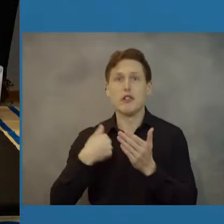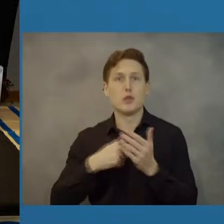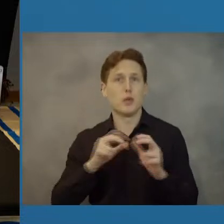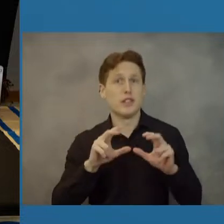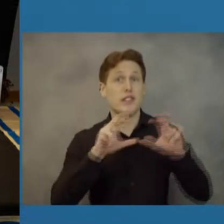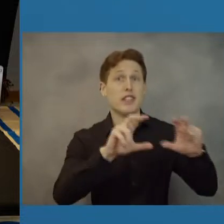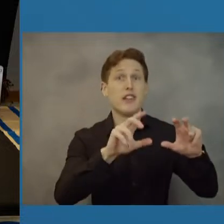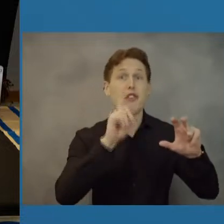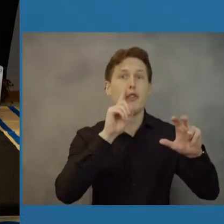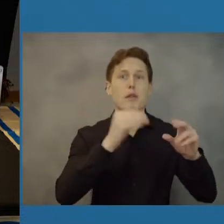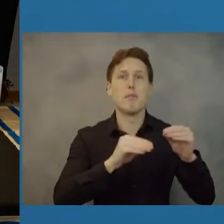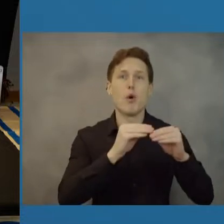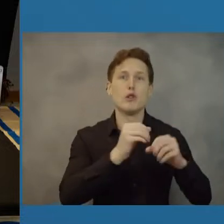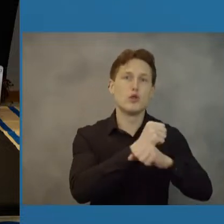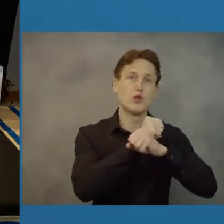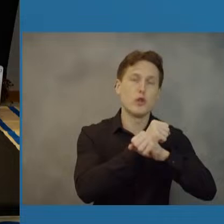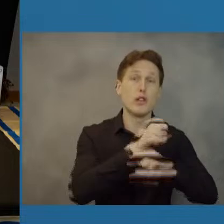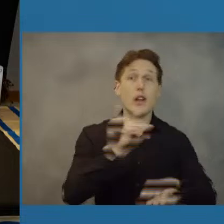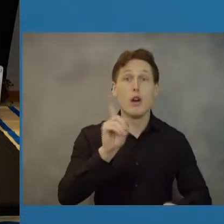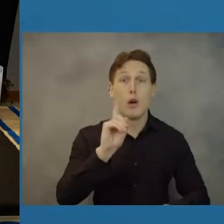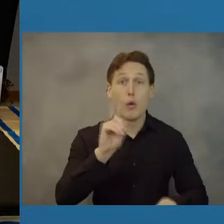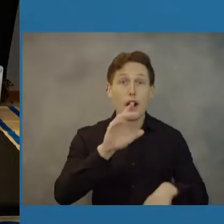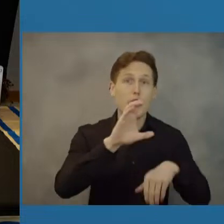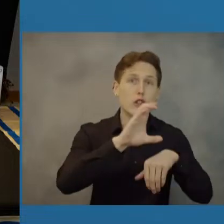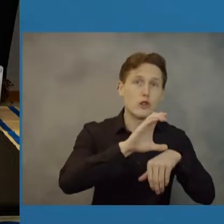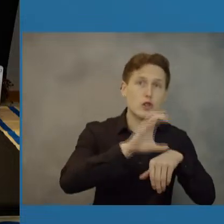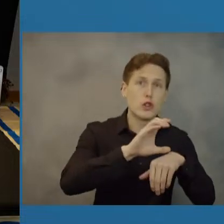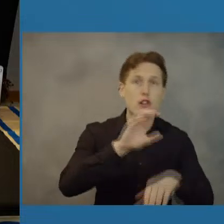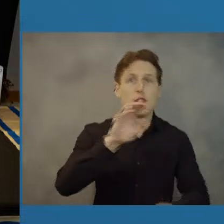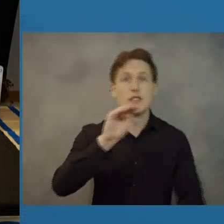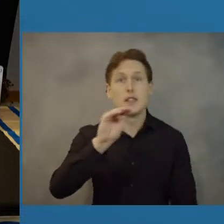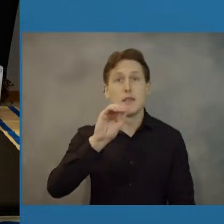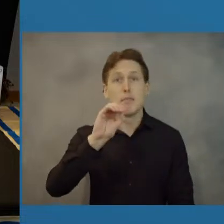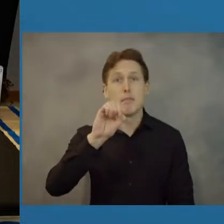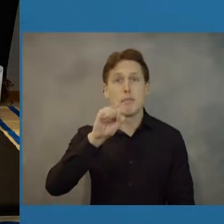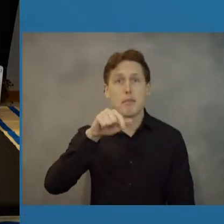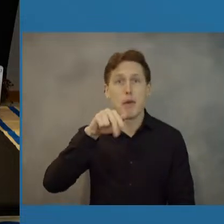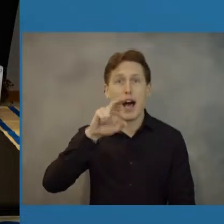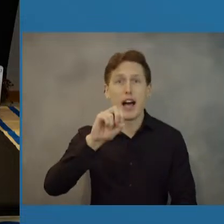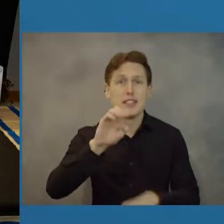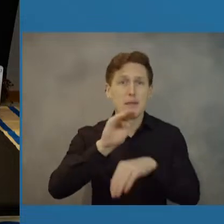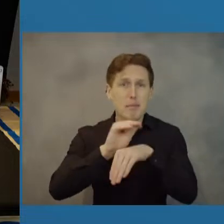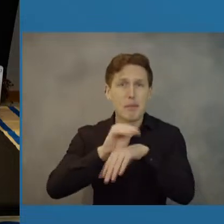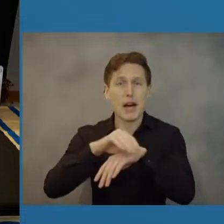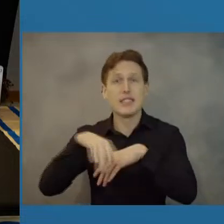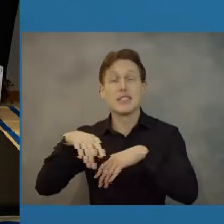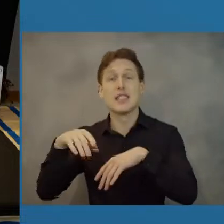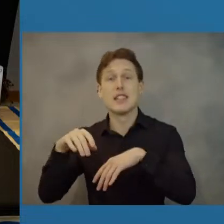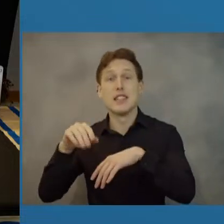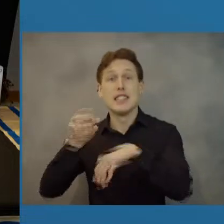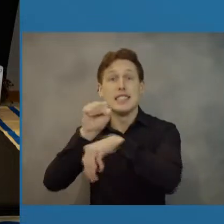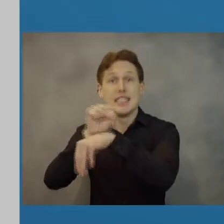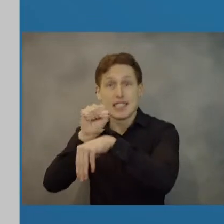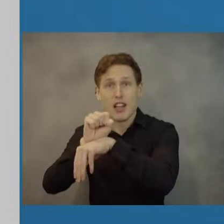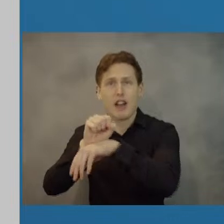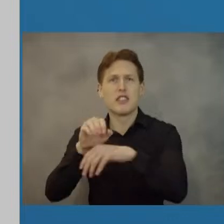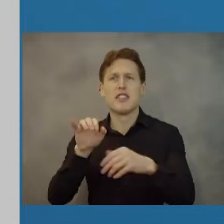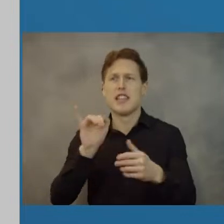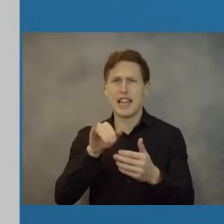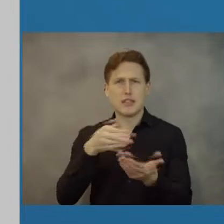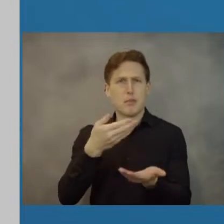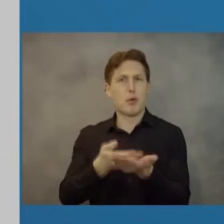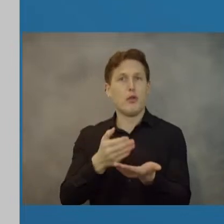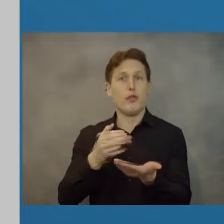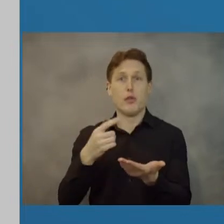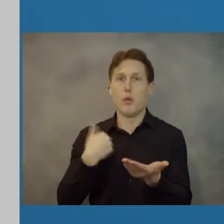mosques, and other vulnerable locations, reaffirming that hate has no place in our state. And we're ramping up